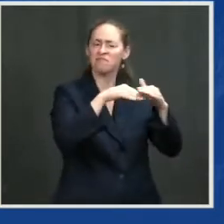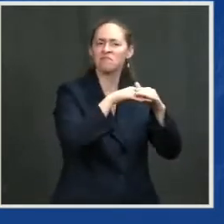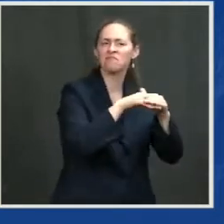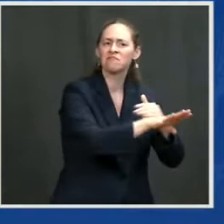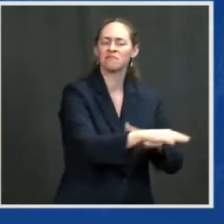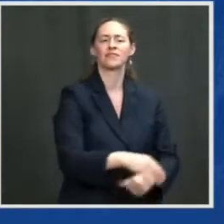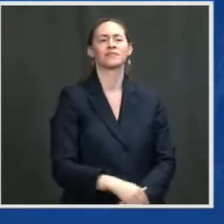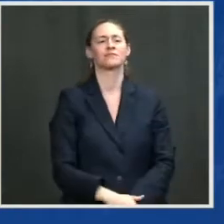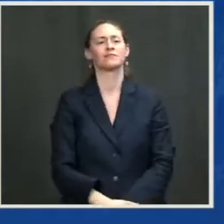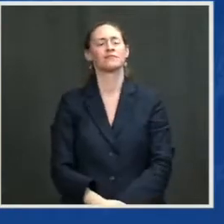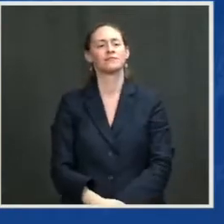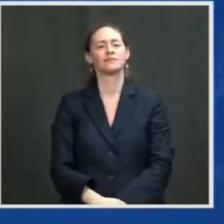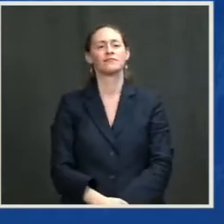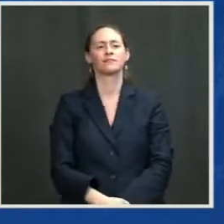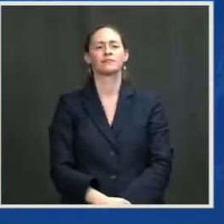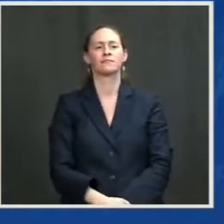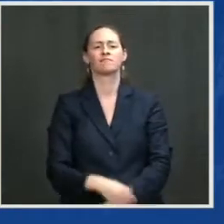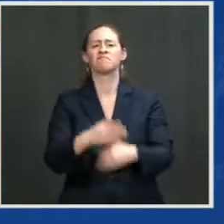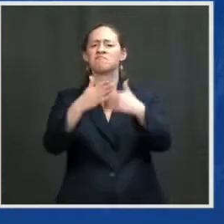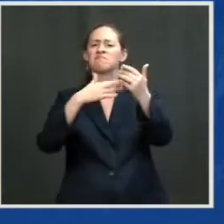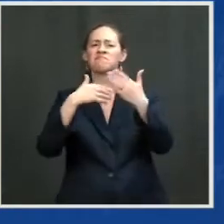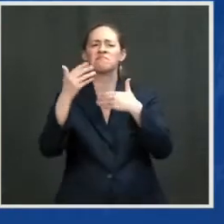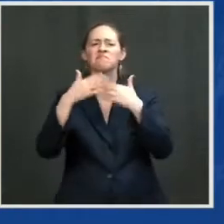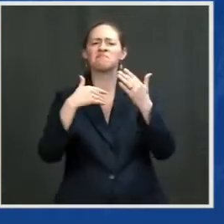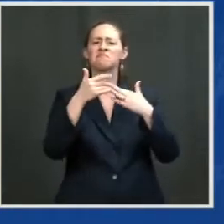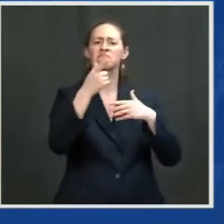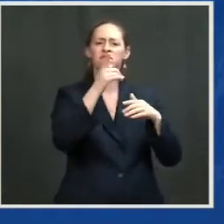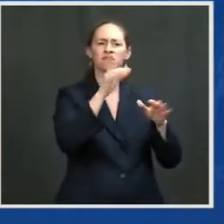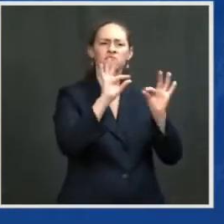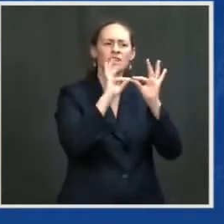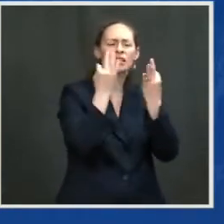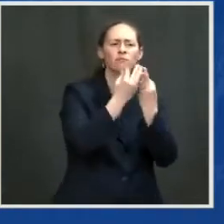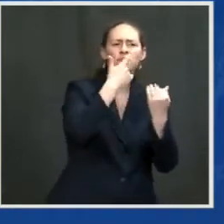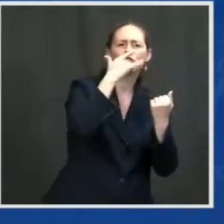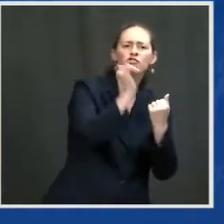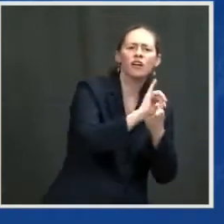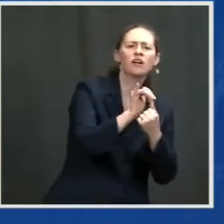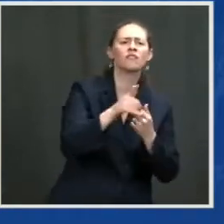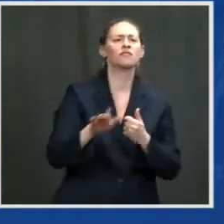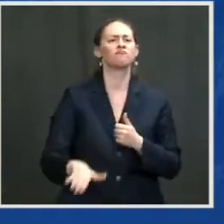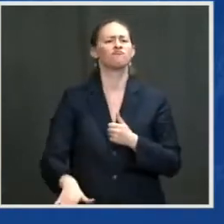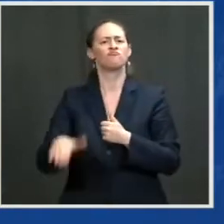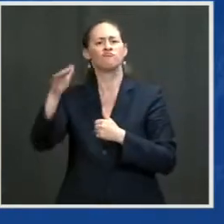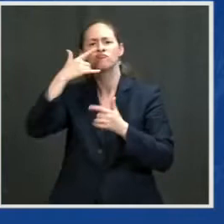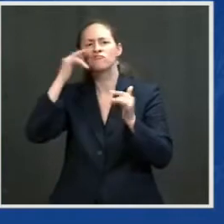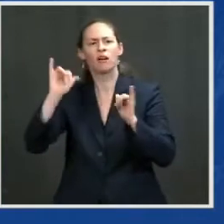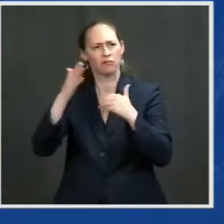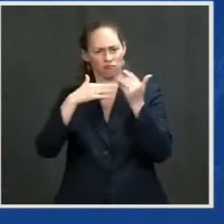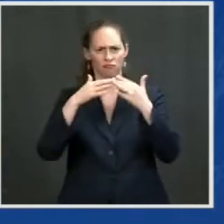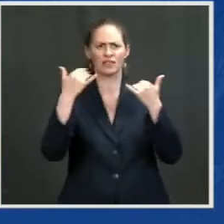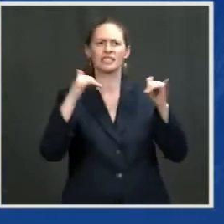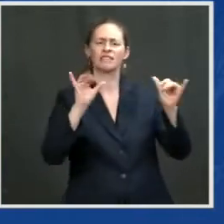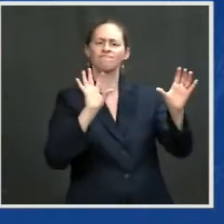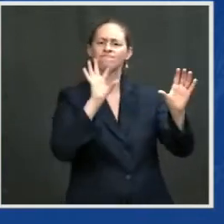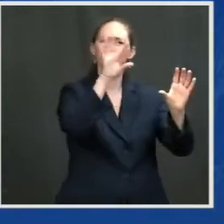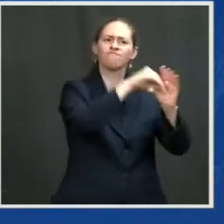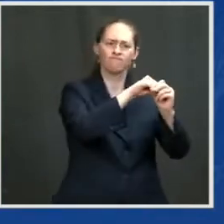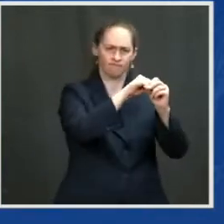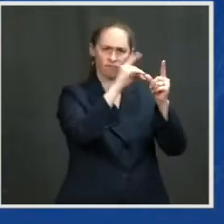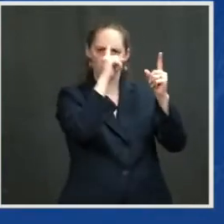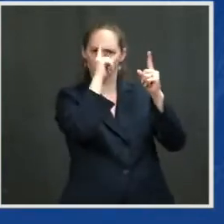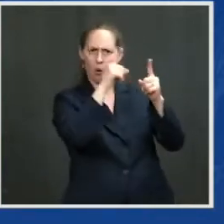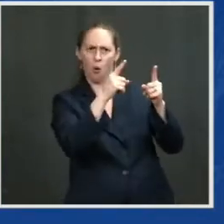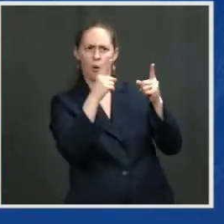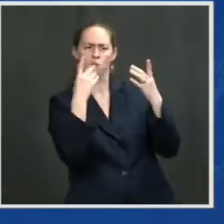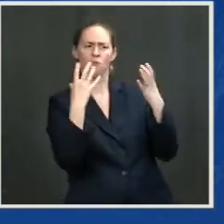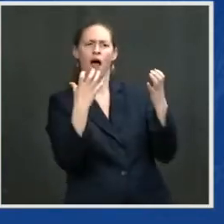home they come from, they catch up. 58% will go on to go to college. We know that now. We also know that if you